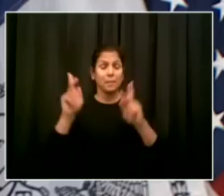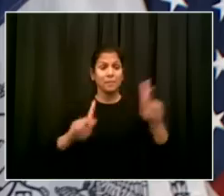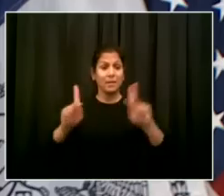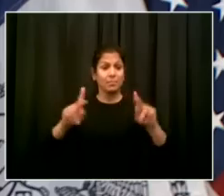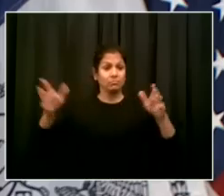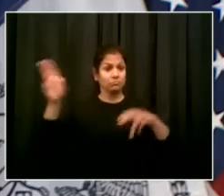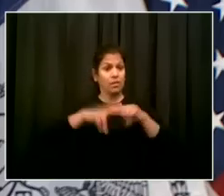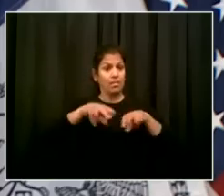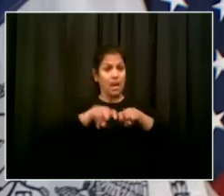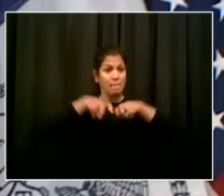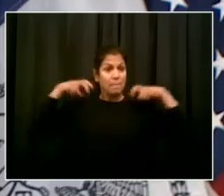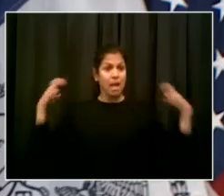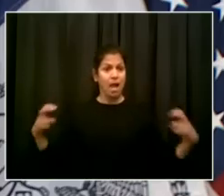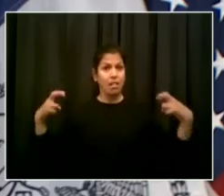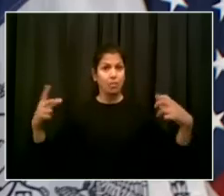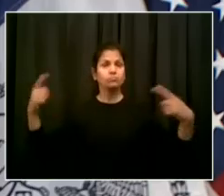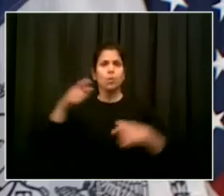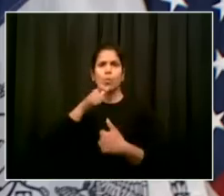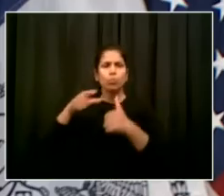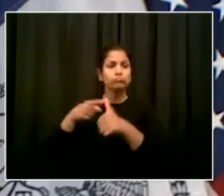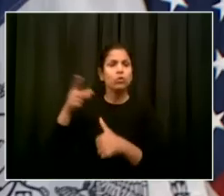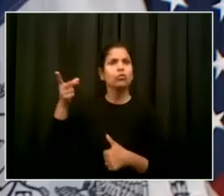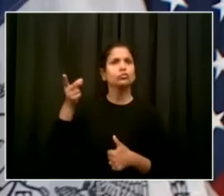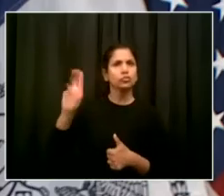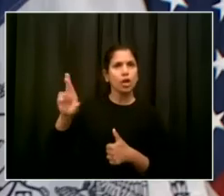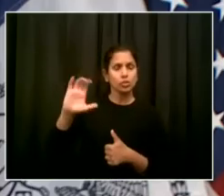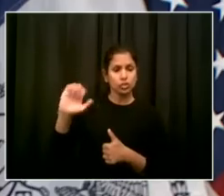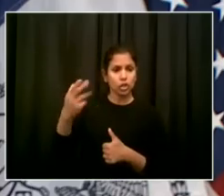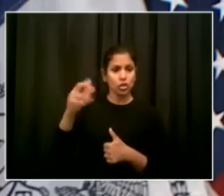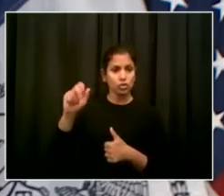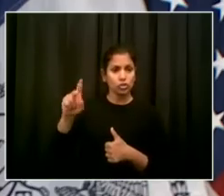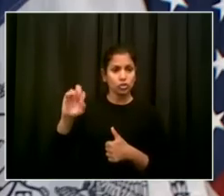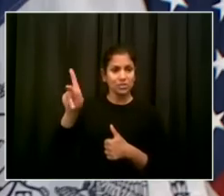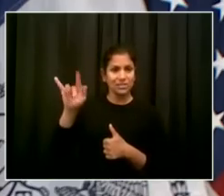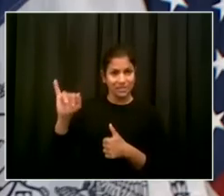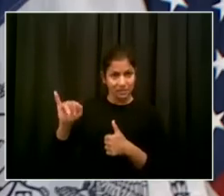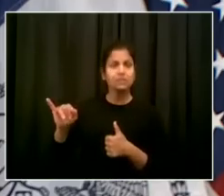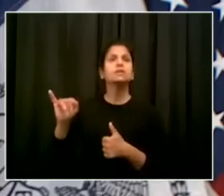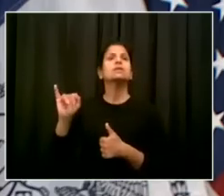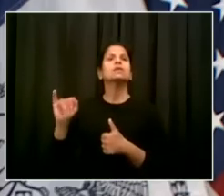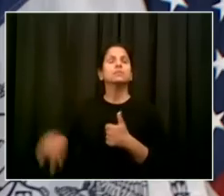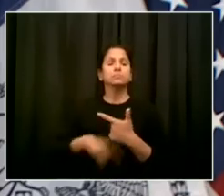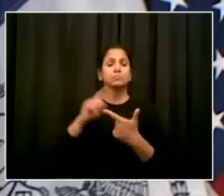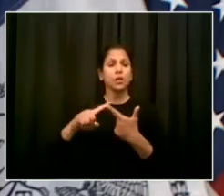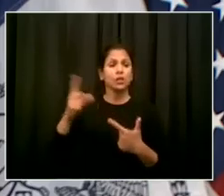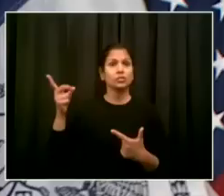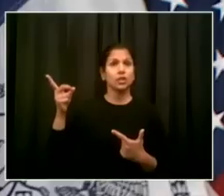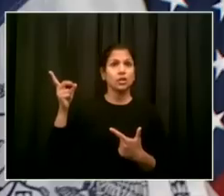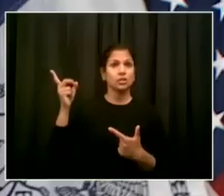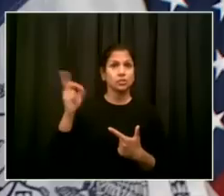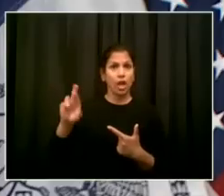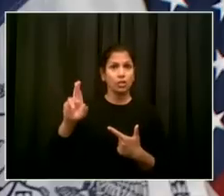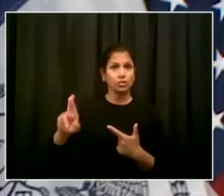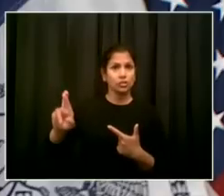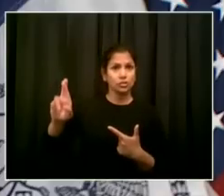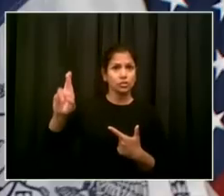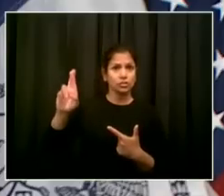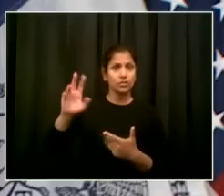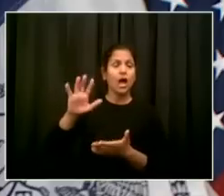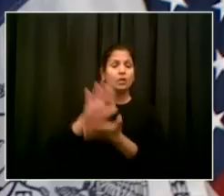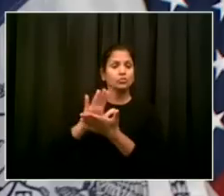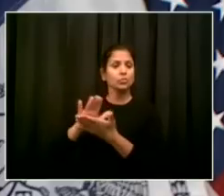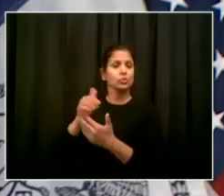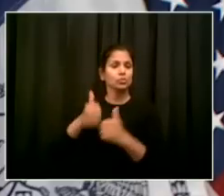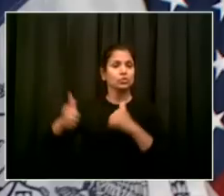we have Health Commissioner Dr. Dave Chachki, Schools Chancellor Richard Carranza, Executive Director of the Test and Trace Corps, Dr. Ted